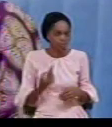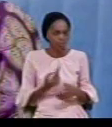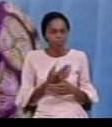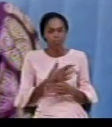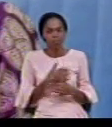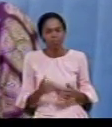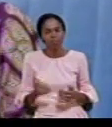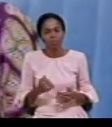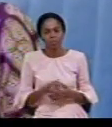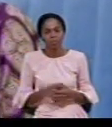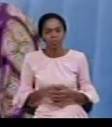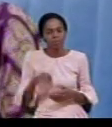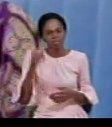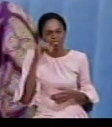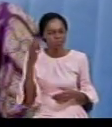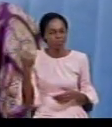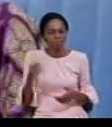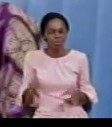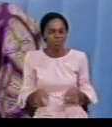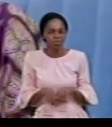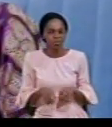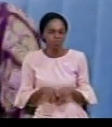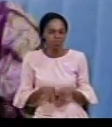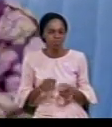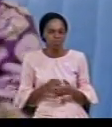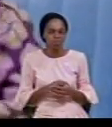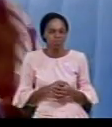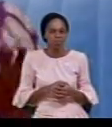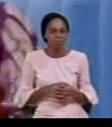And I was like, I will not,